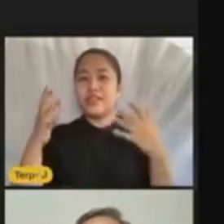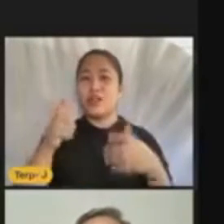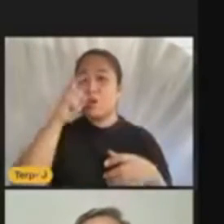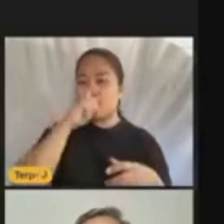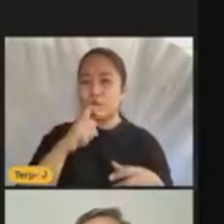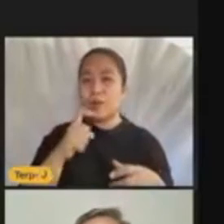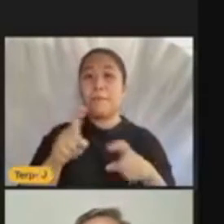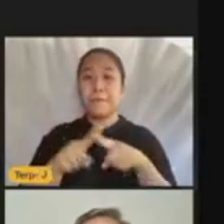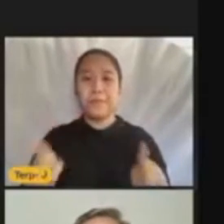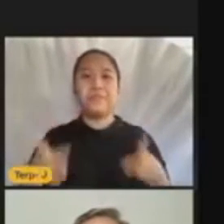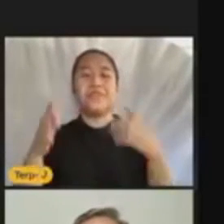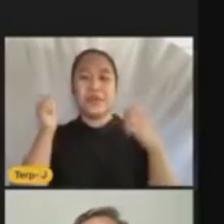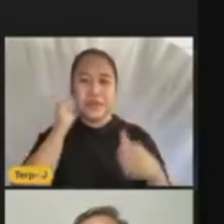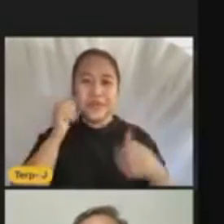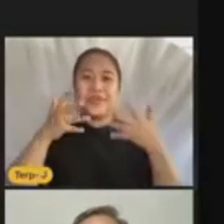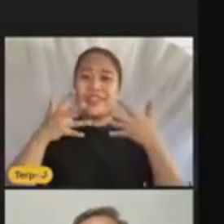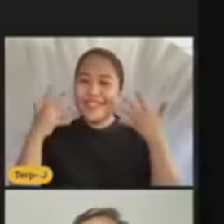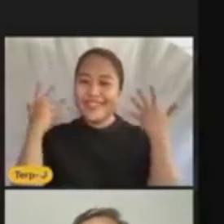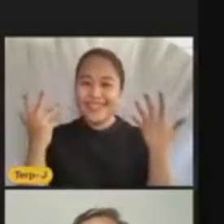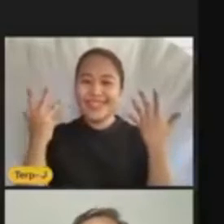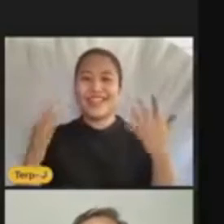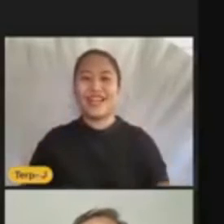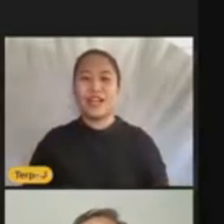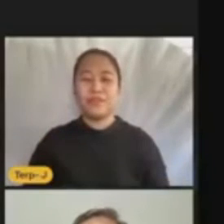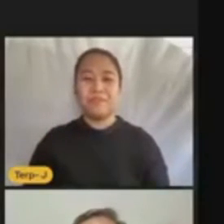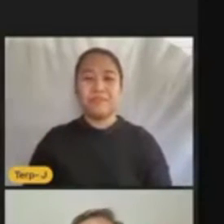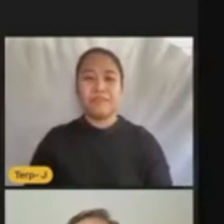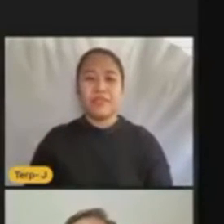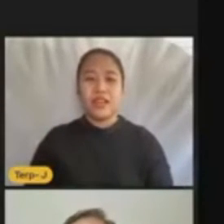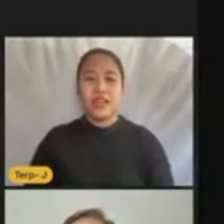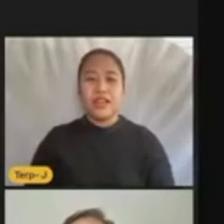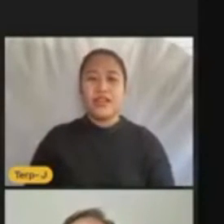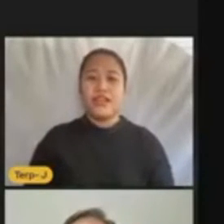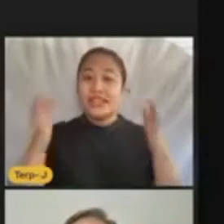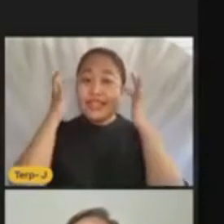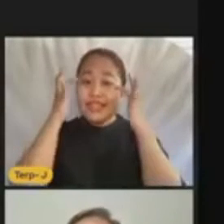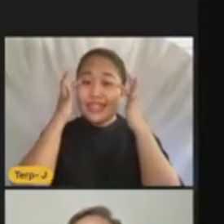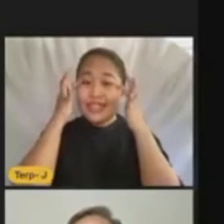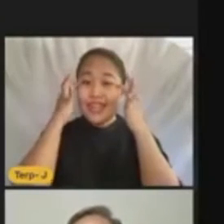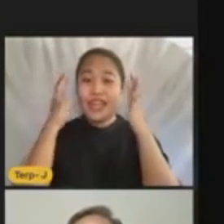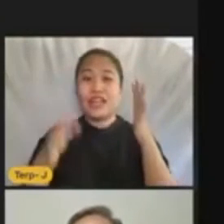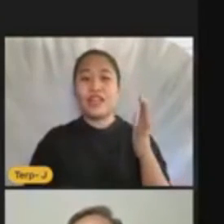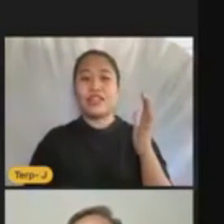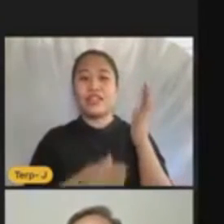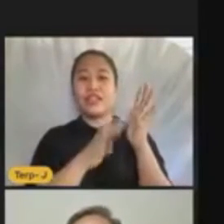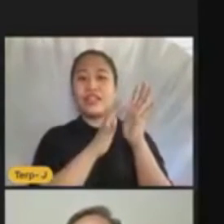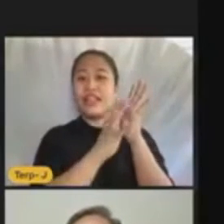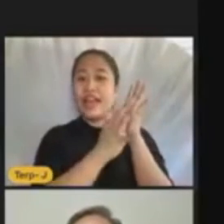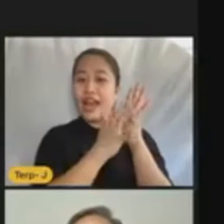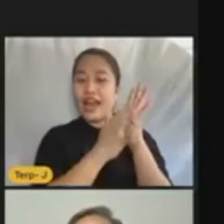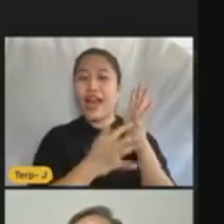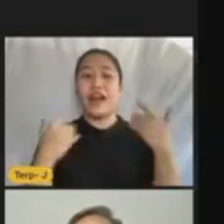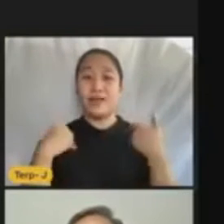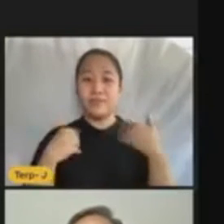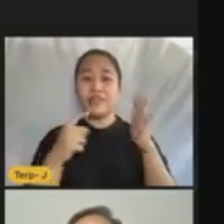slanted palpebral fissures, your auricles, low set ears, a simian crease, but having a simian crease